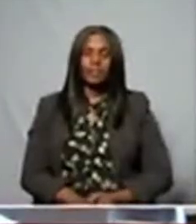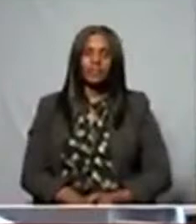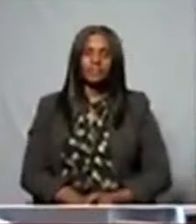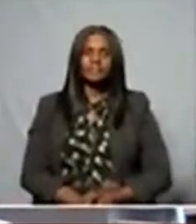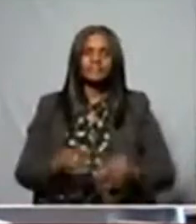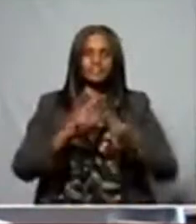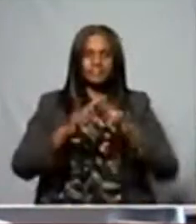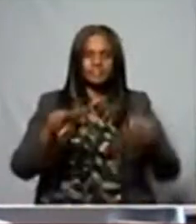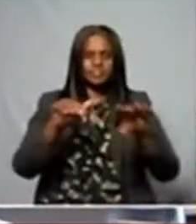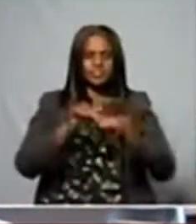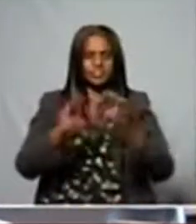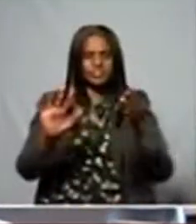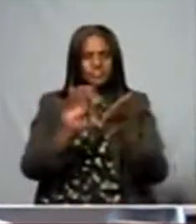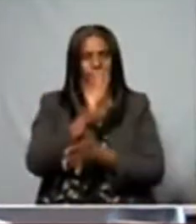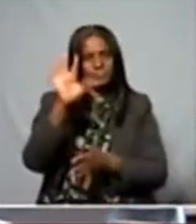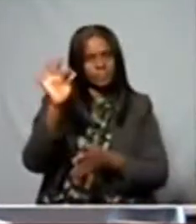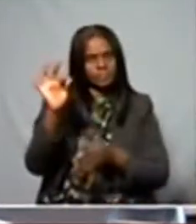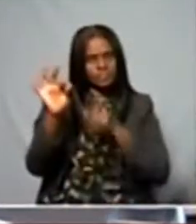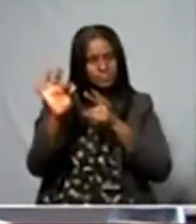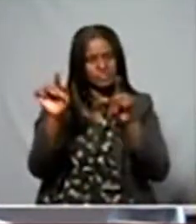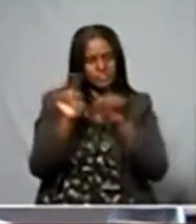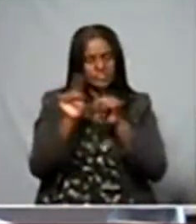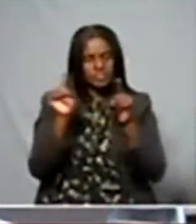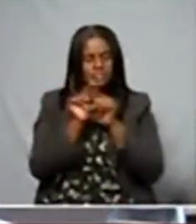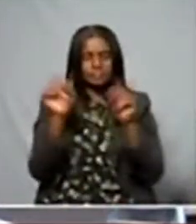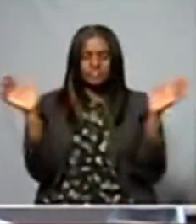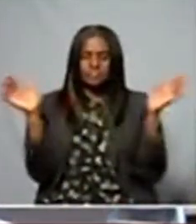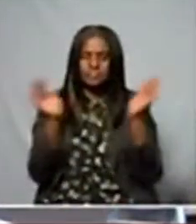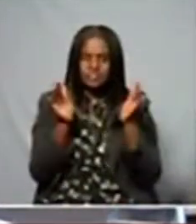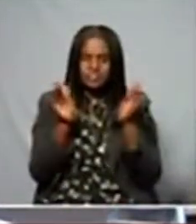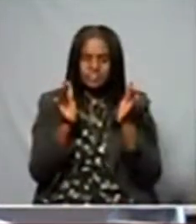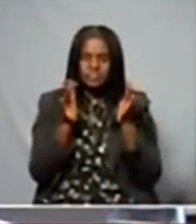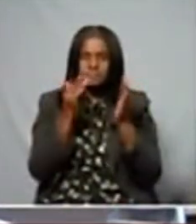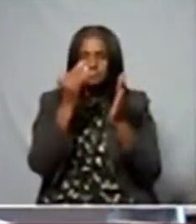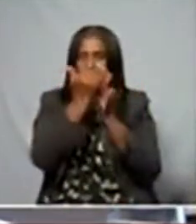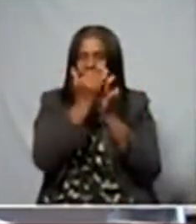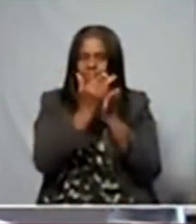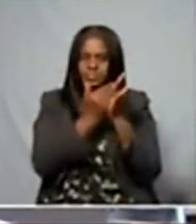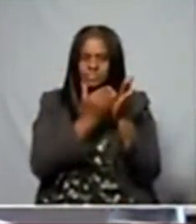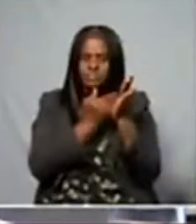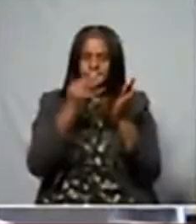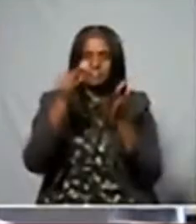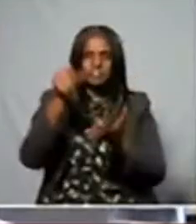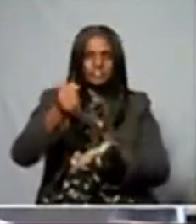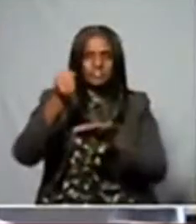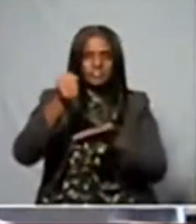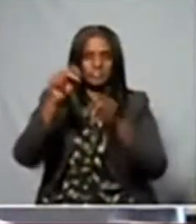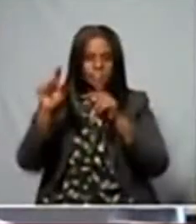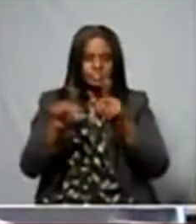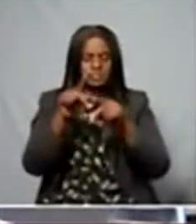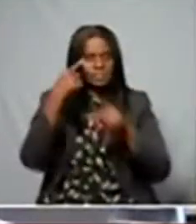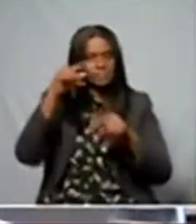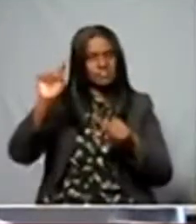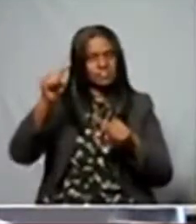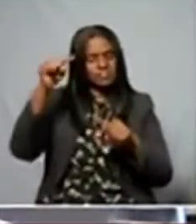Chair, on page 9 is a summary. It's an annex of summary of budget performance for first